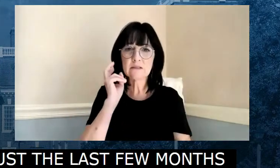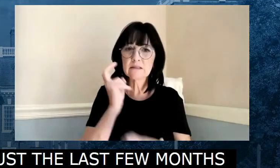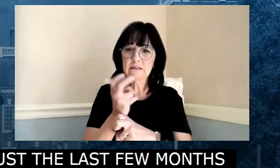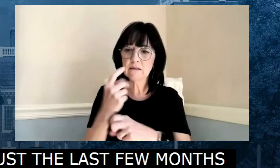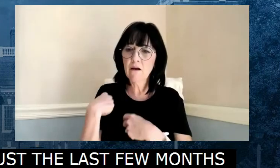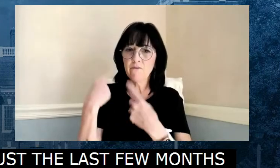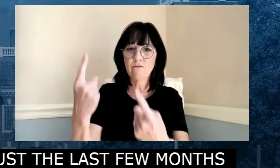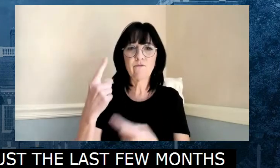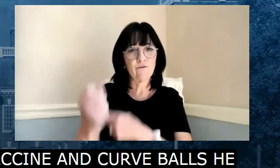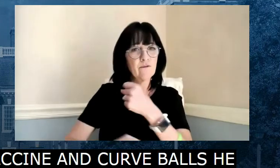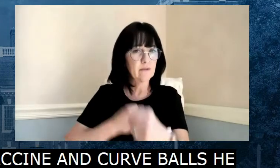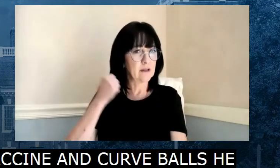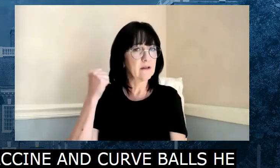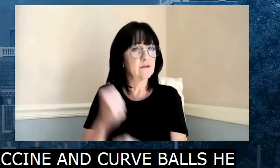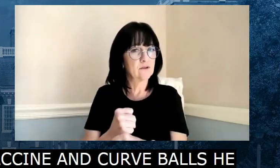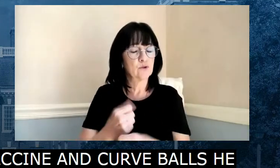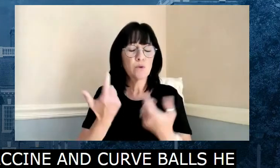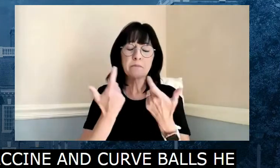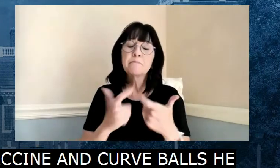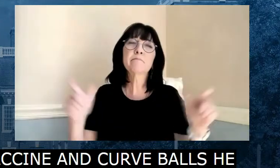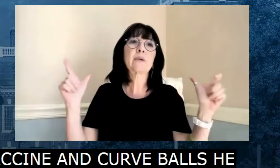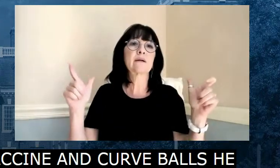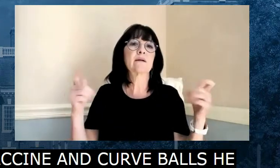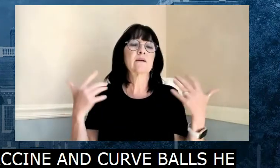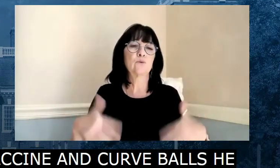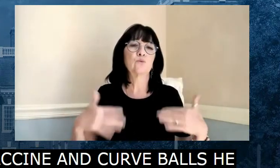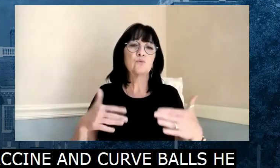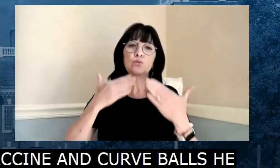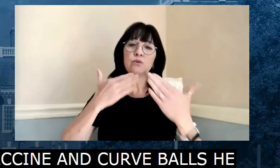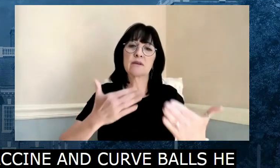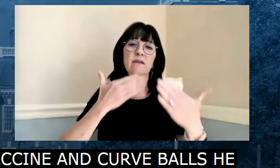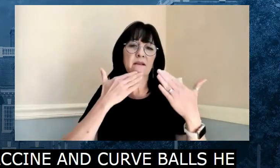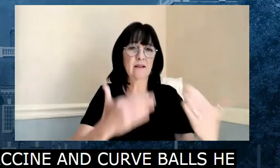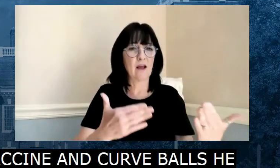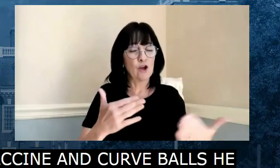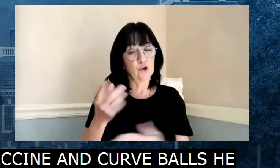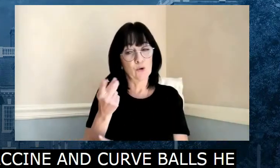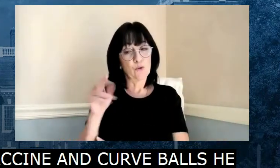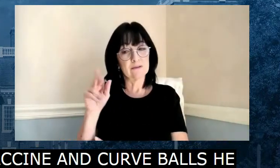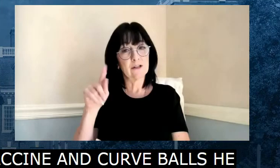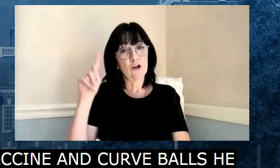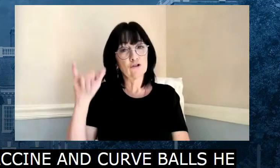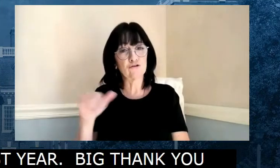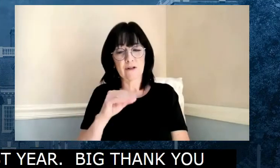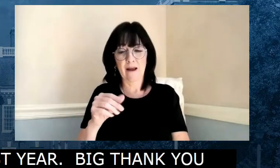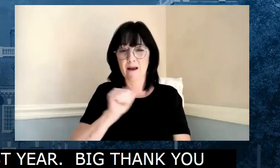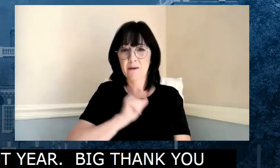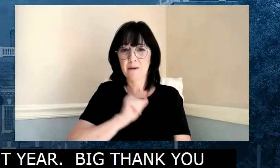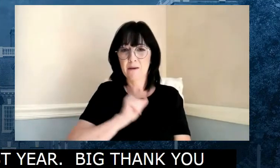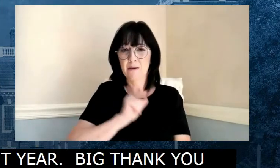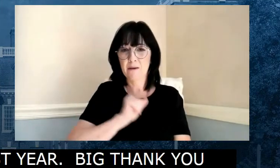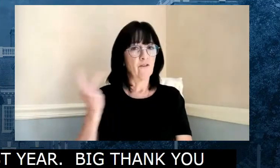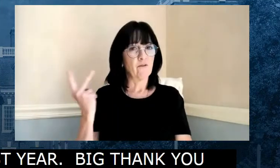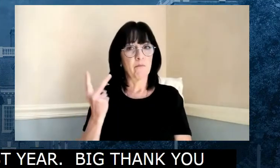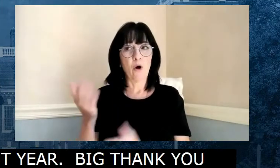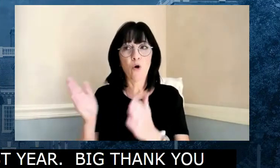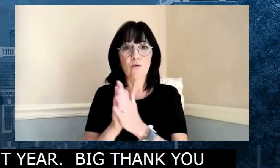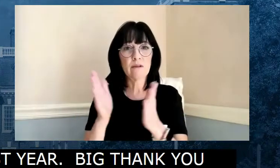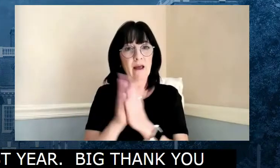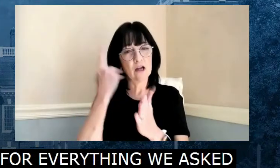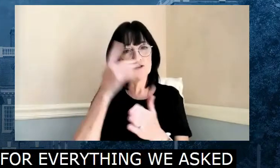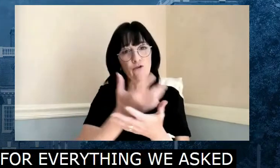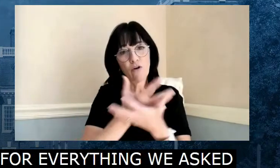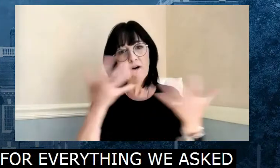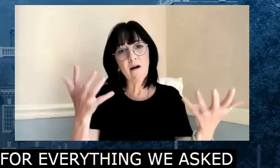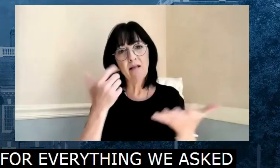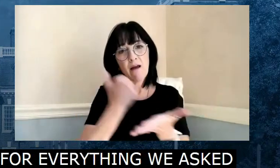last year. So big thank you, I know, from Dr. Tay and myself for everything that we've asked you to do. The guidance, the pages of guidance that we send out and ask